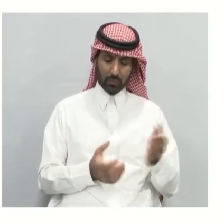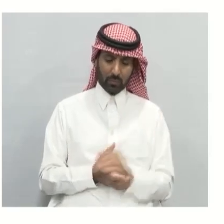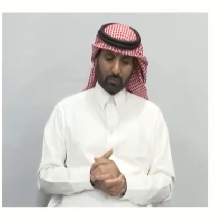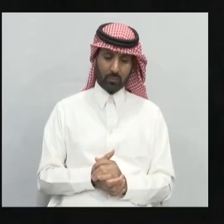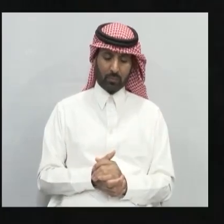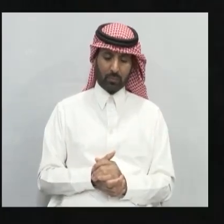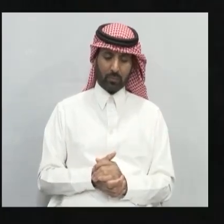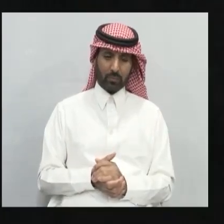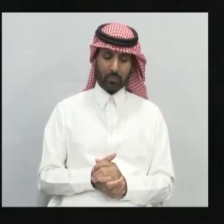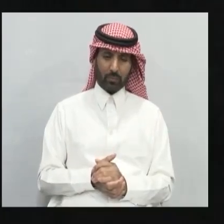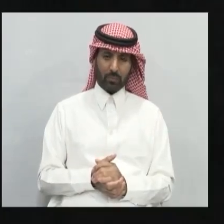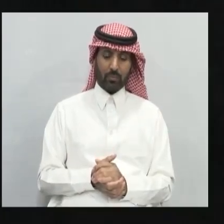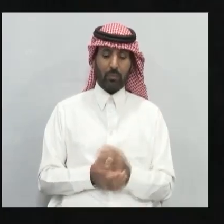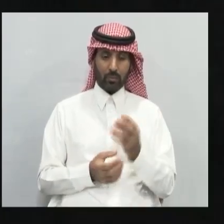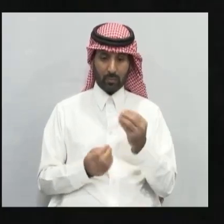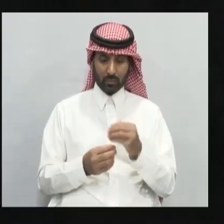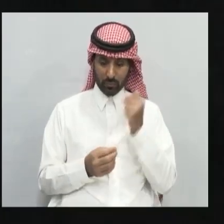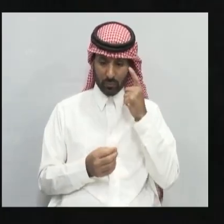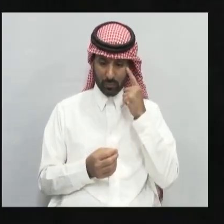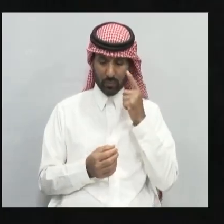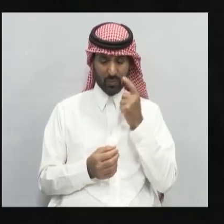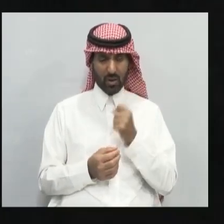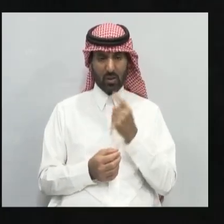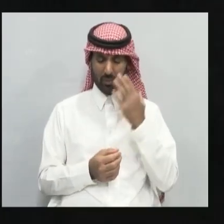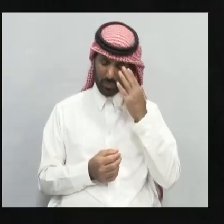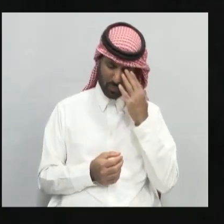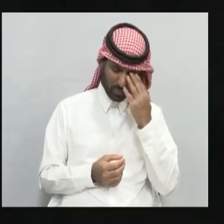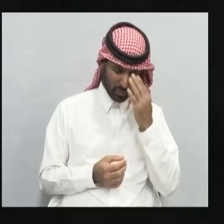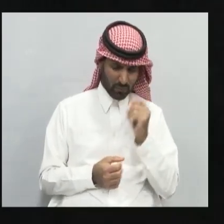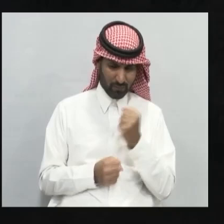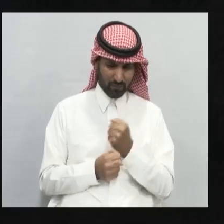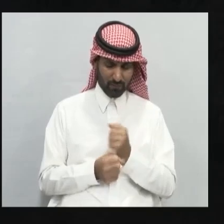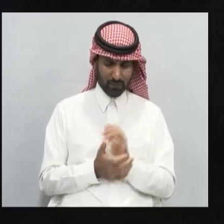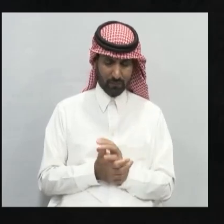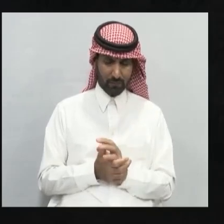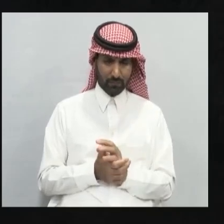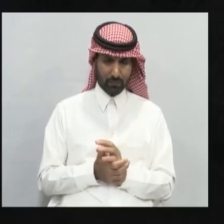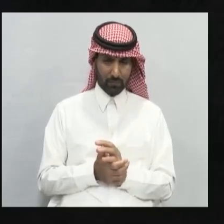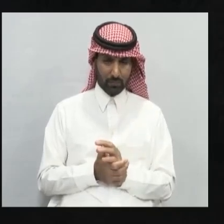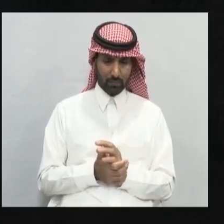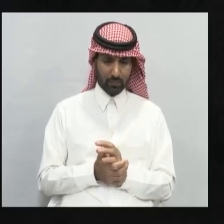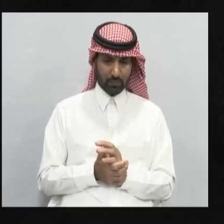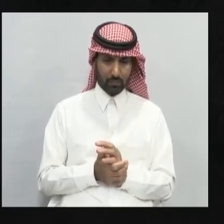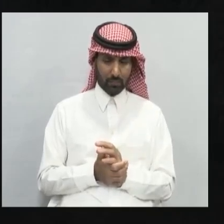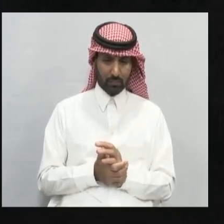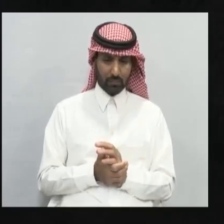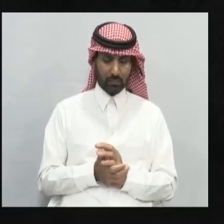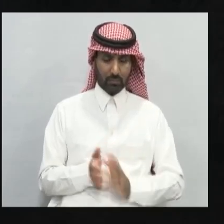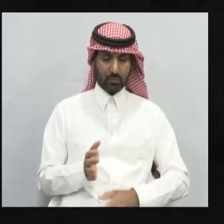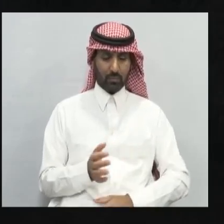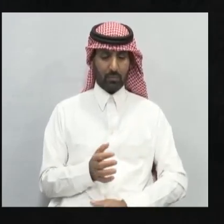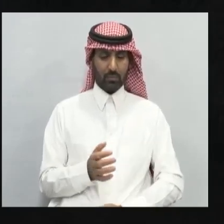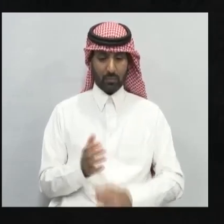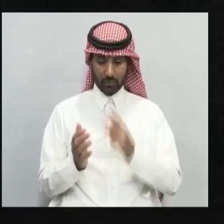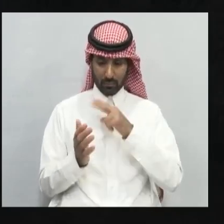Okay, so these are some common regrets people feel sorry for doing or not doing them, and these they are. Read